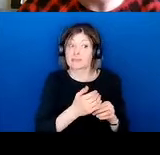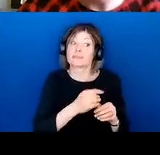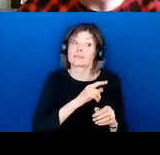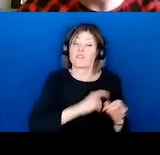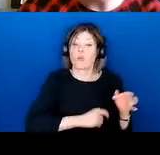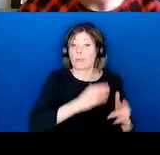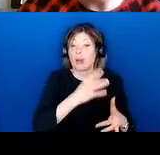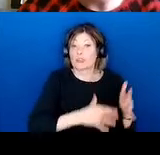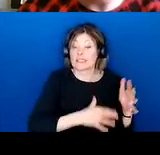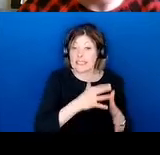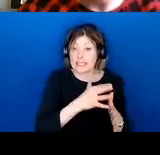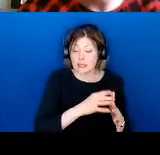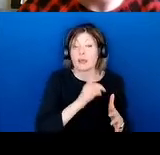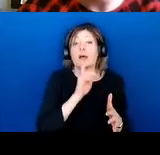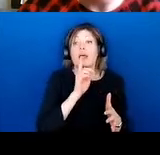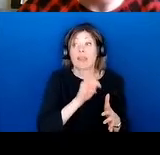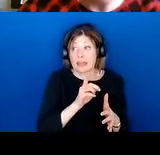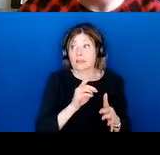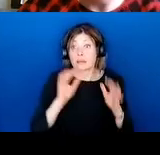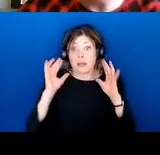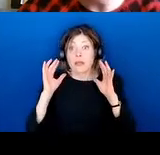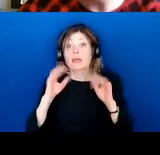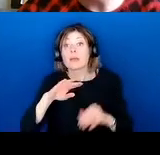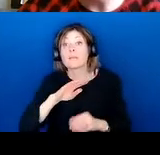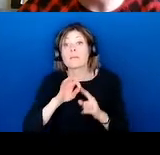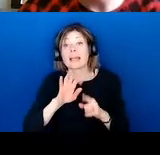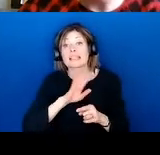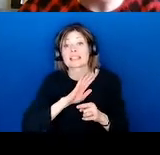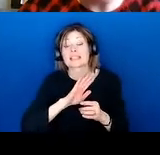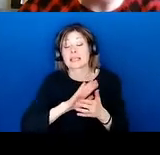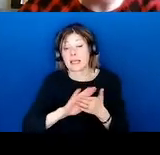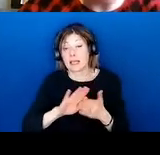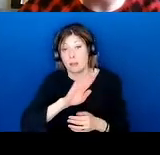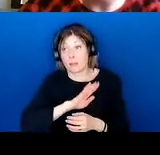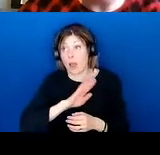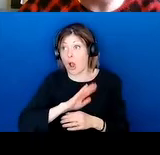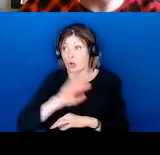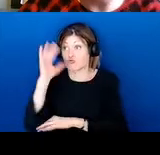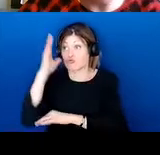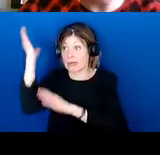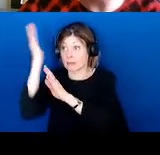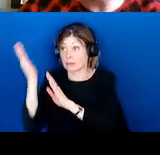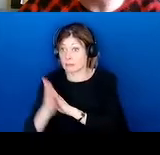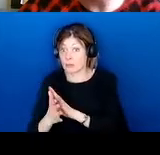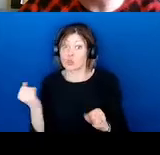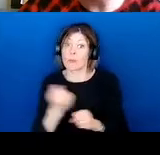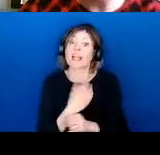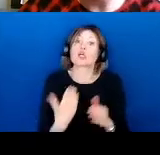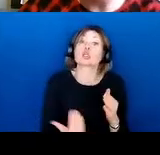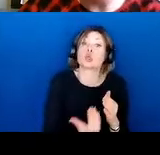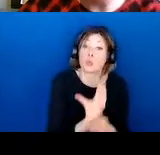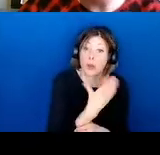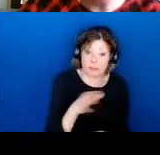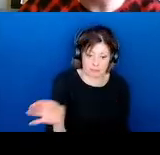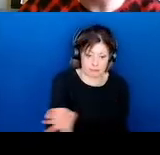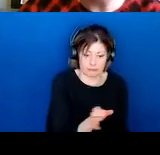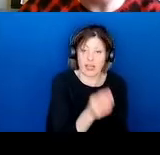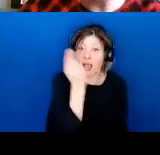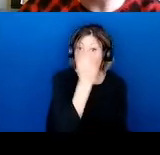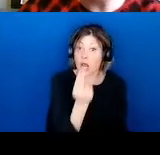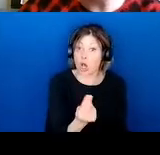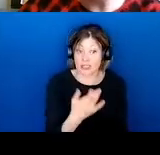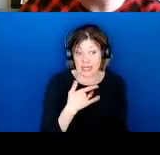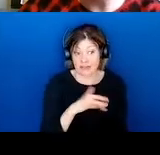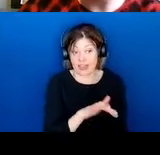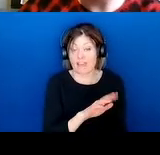make it, and a modern-day hermit, an artist, lived a simple life there for 2 weeks. He